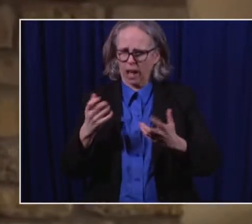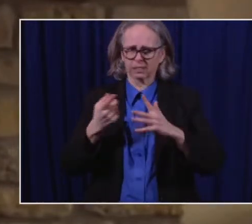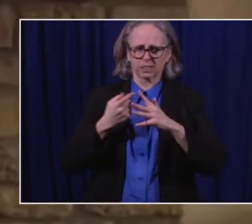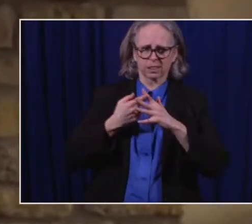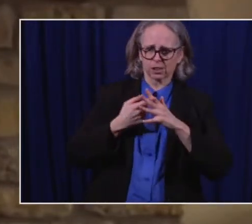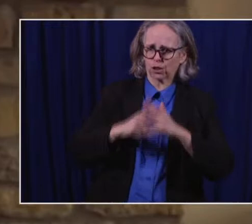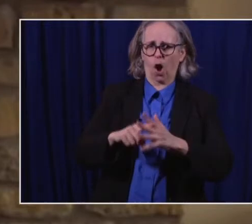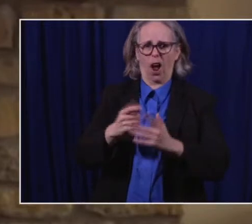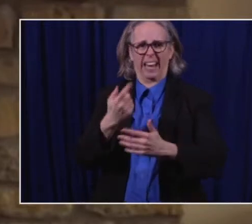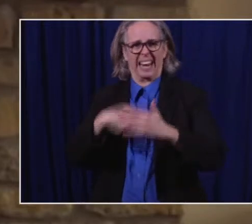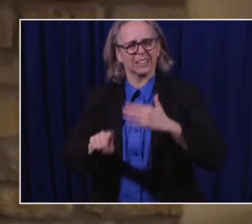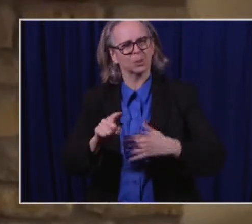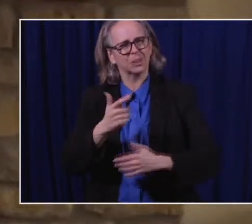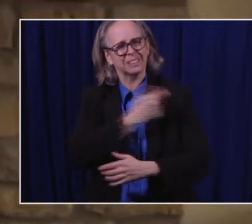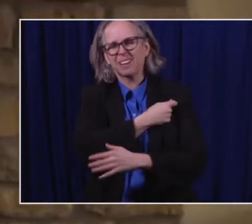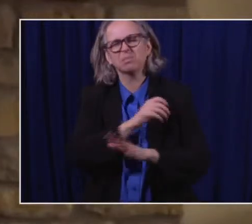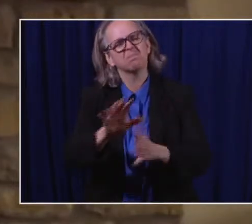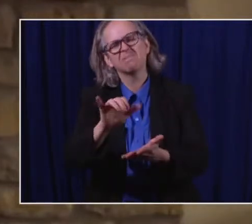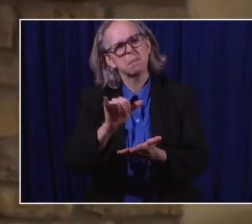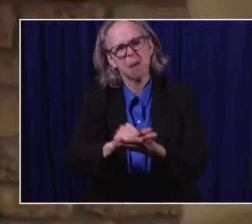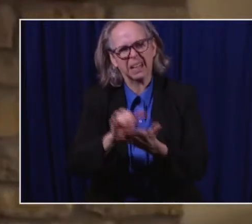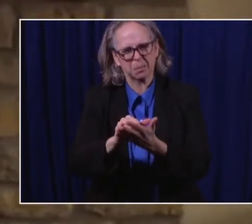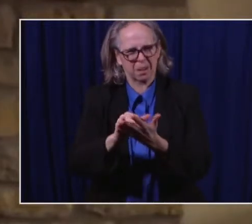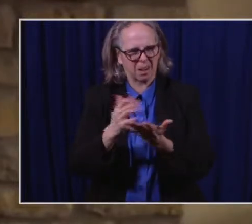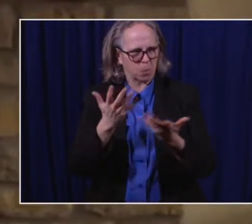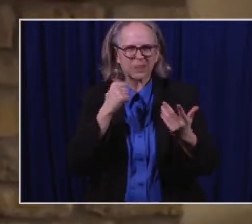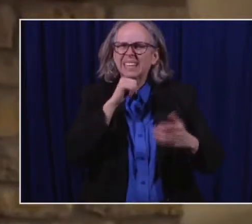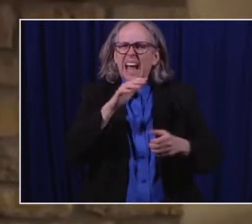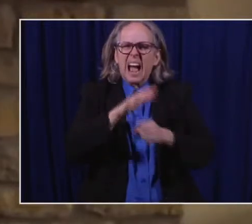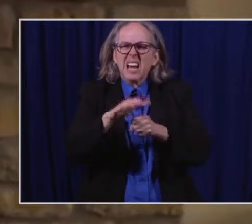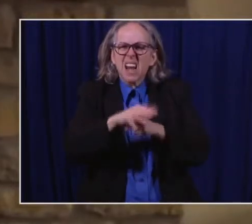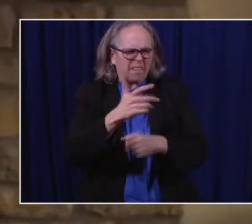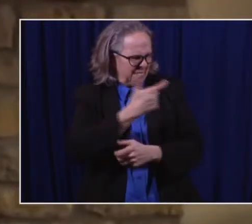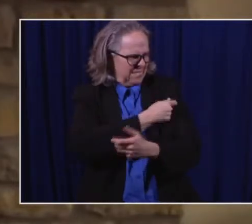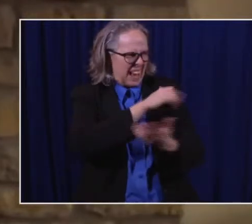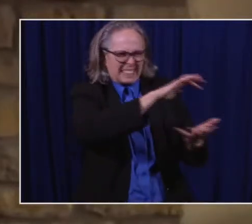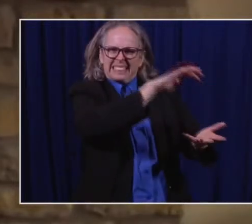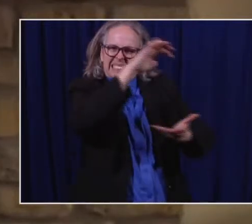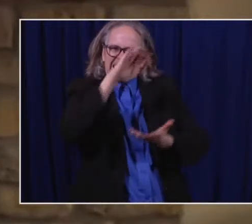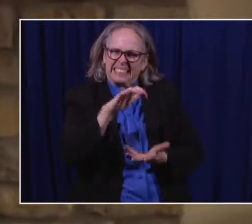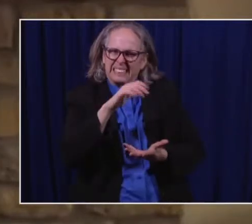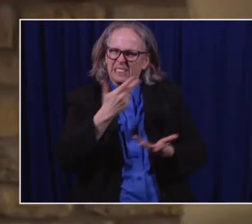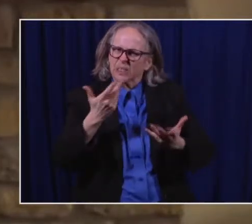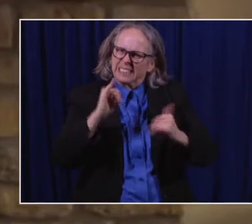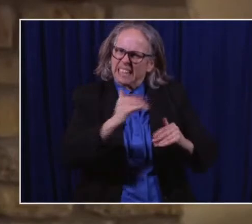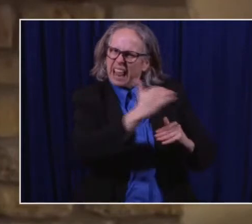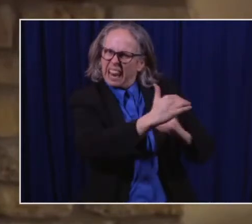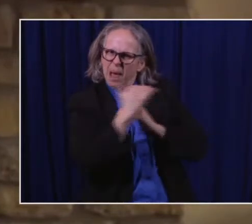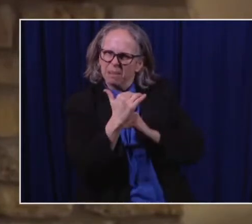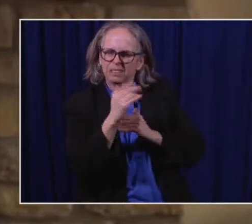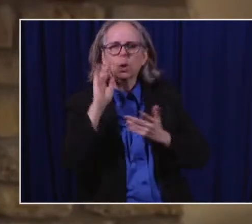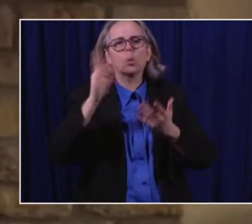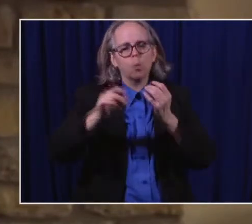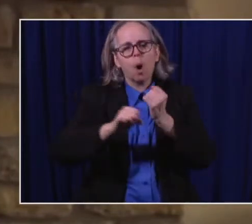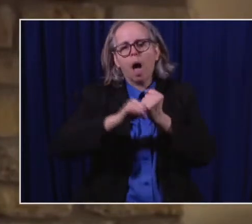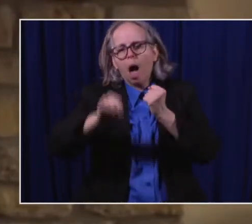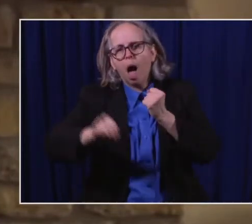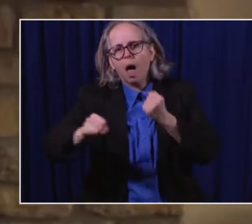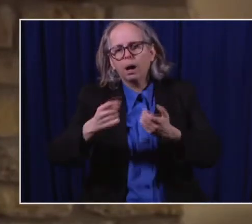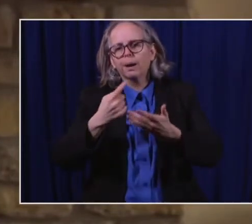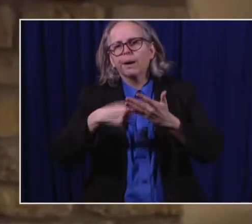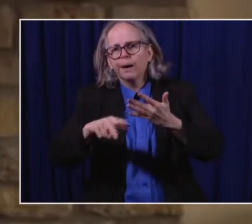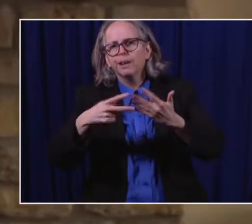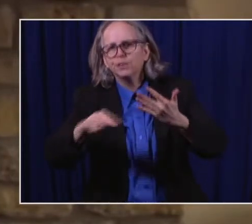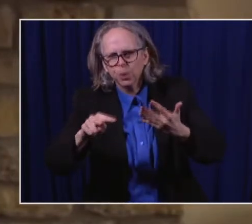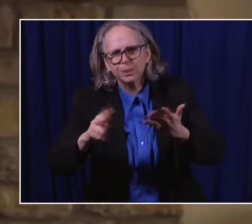have enough vaccine to do that. We have to spread this out over that period of time. We've done all we can to make this